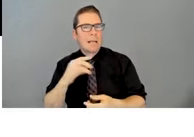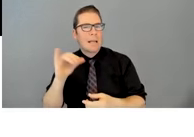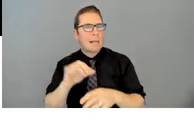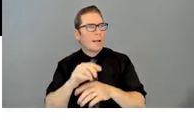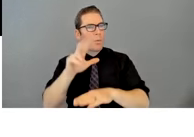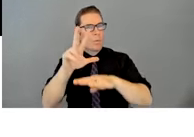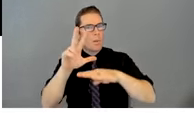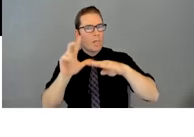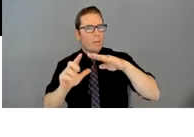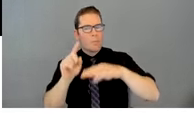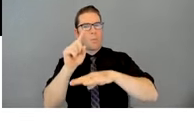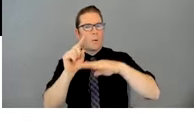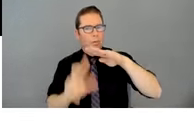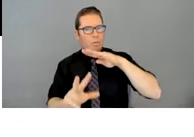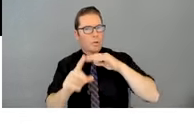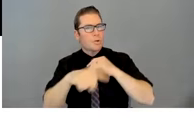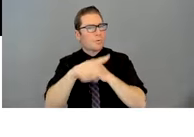going to pass this class.